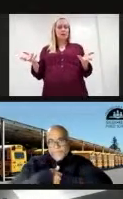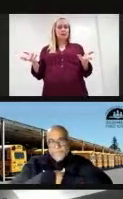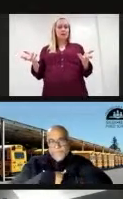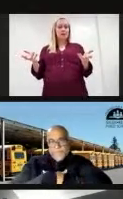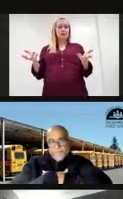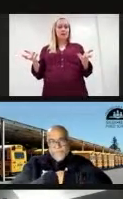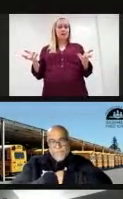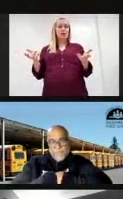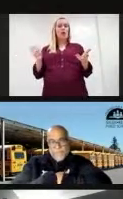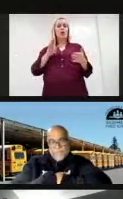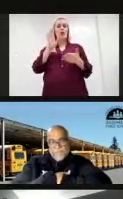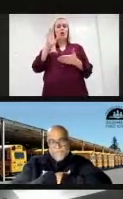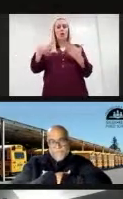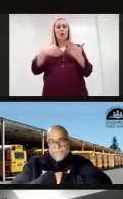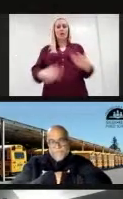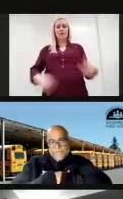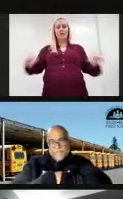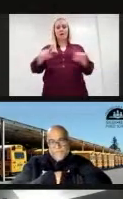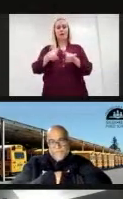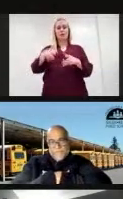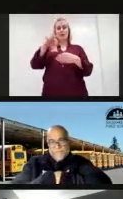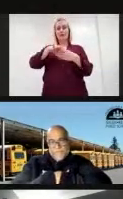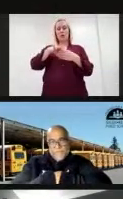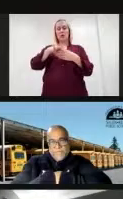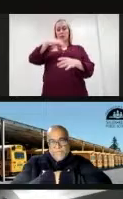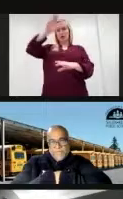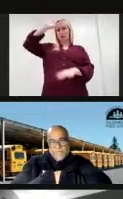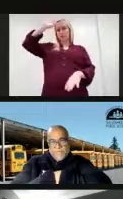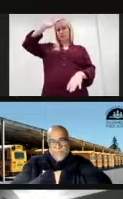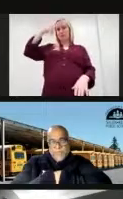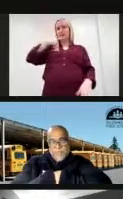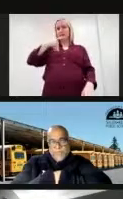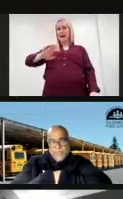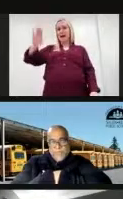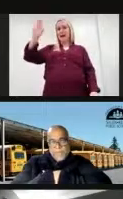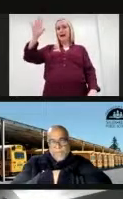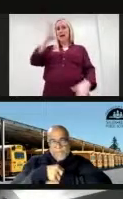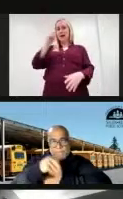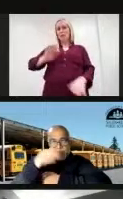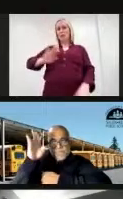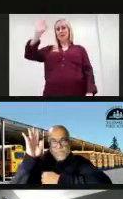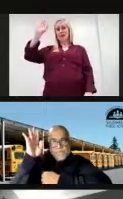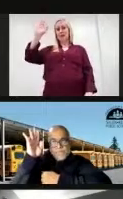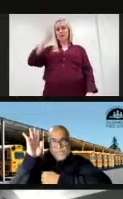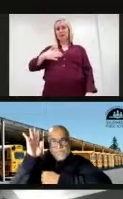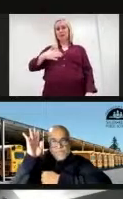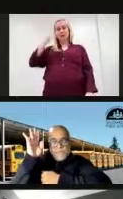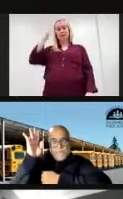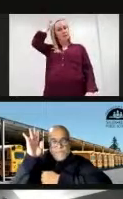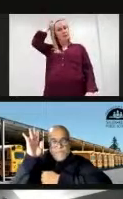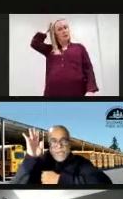All those in favor, say aye and raise your hand.